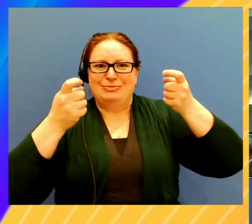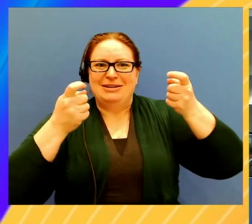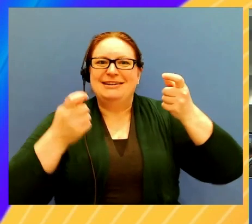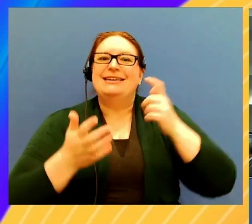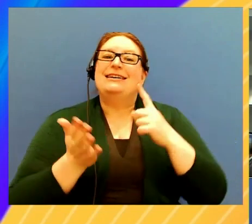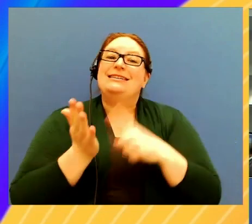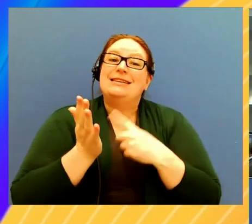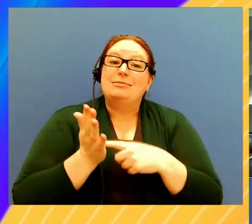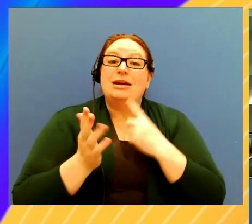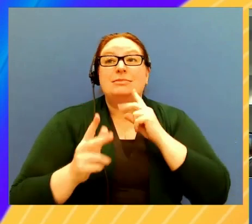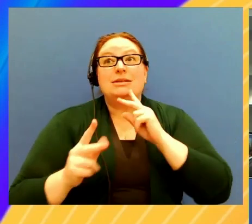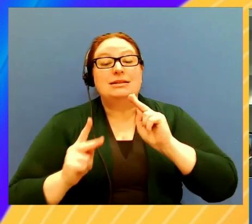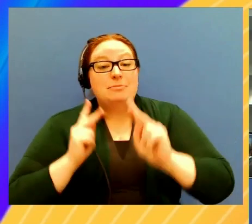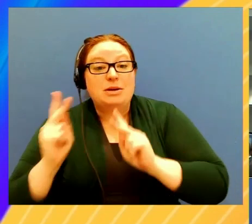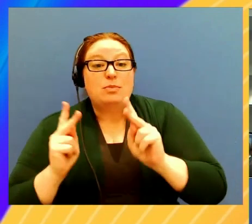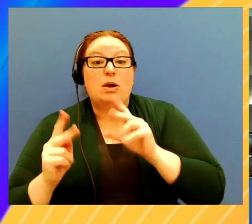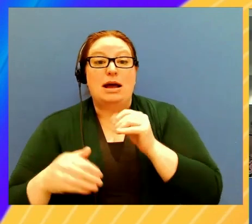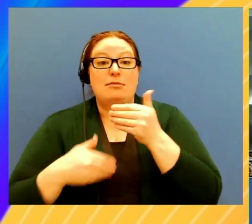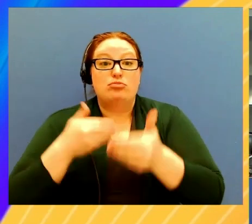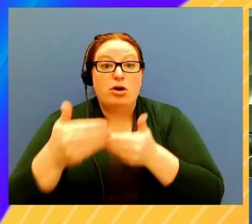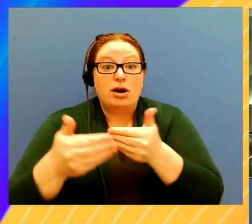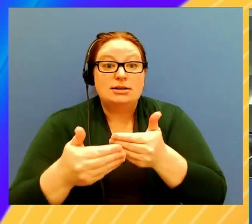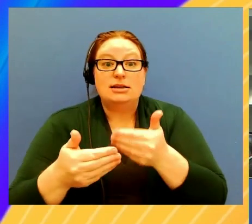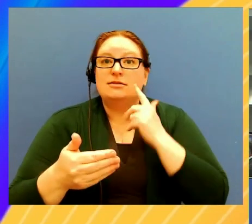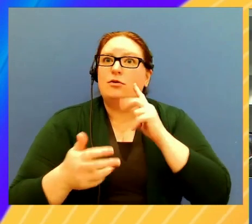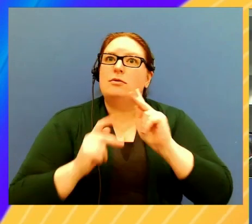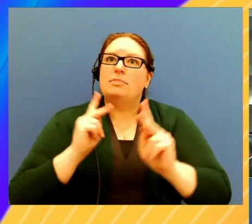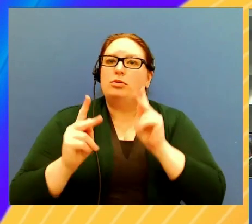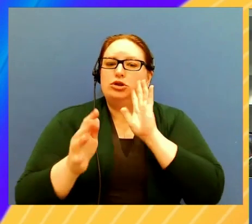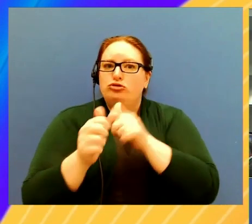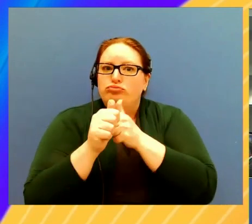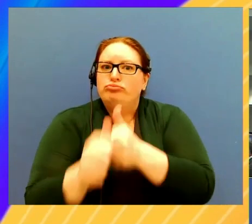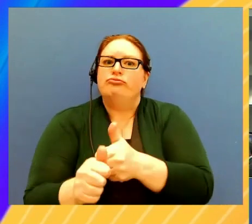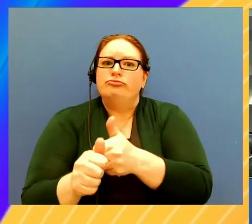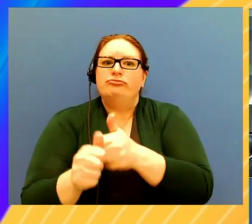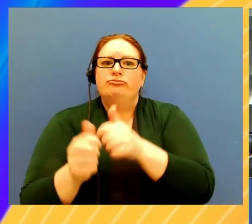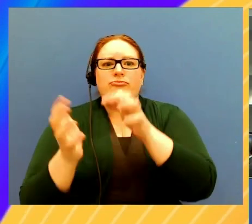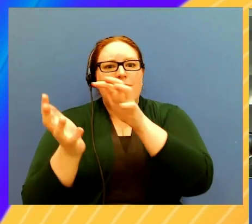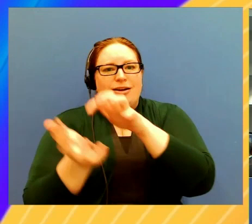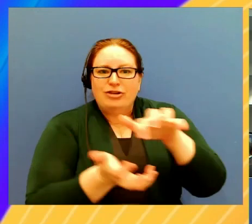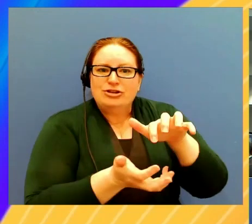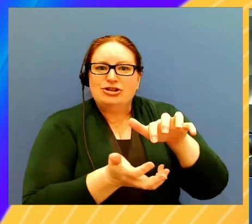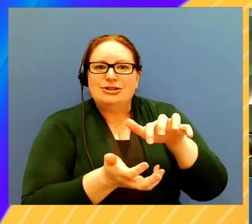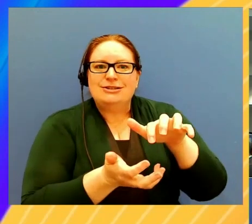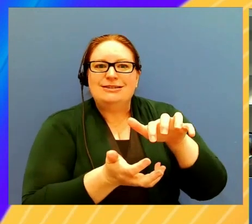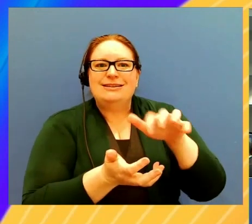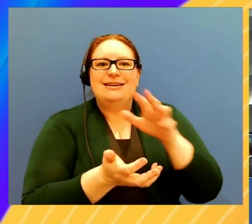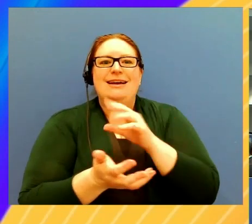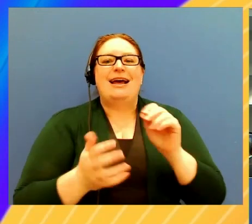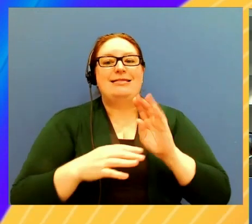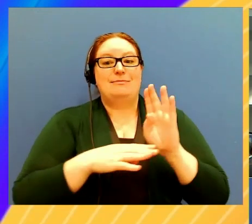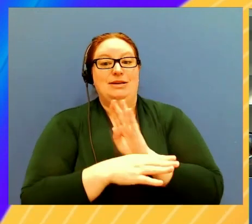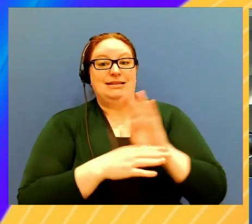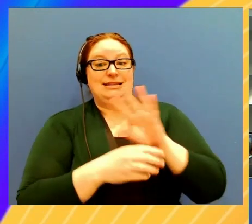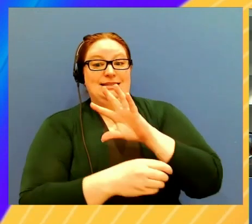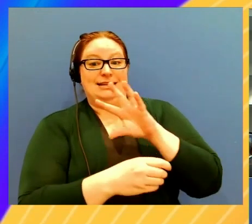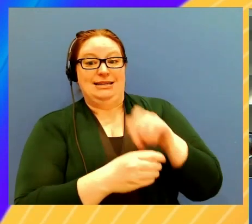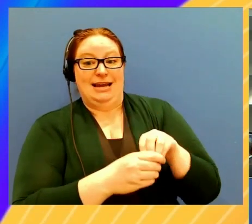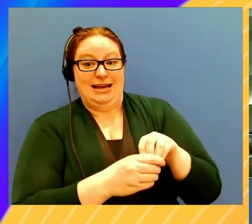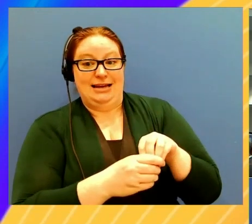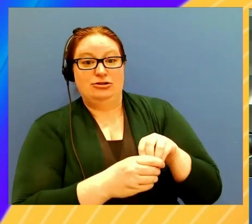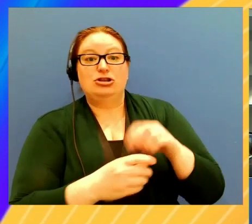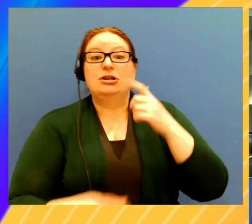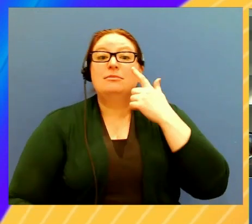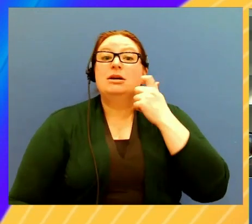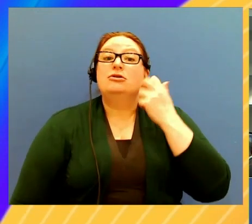get buy-in for this migration. Yes. And to also get the business engaged, because making